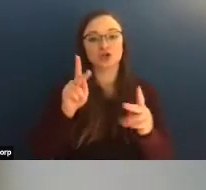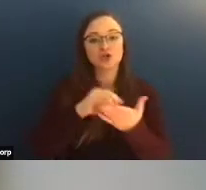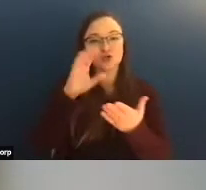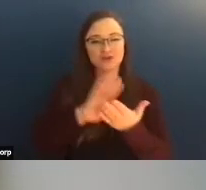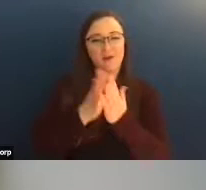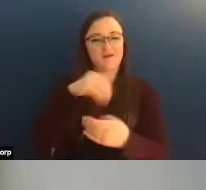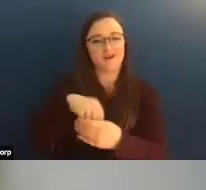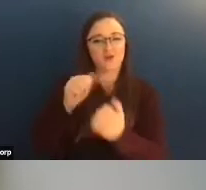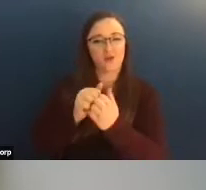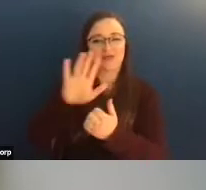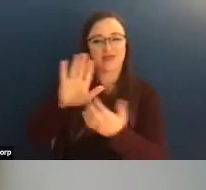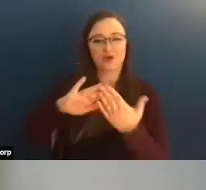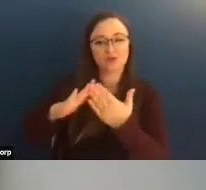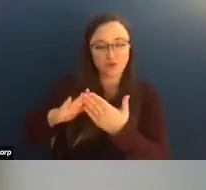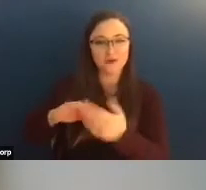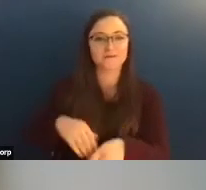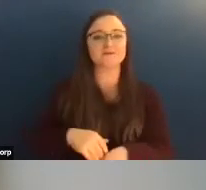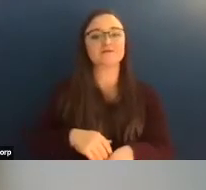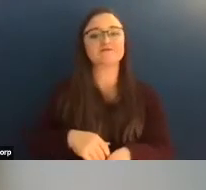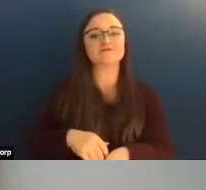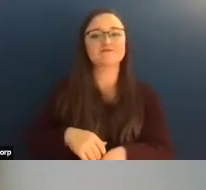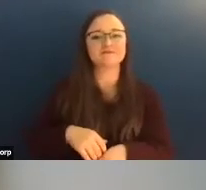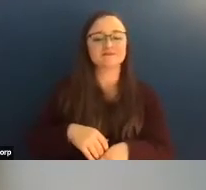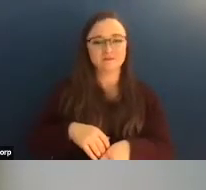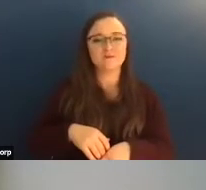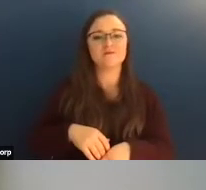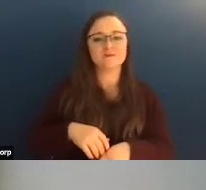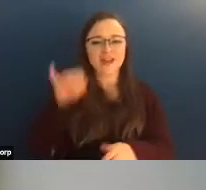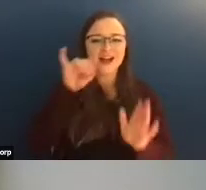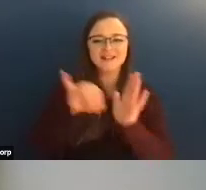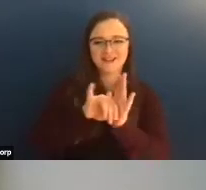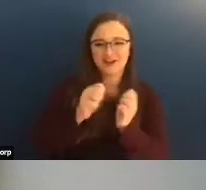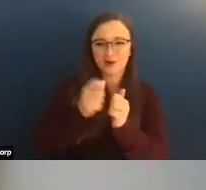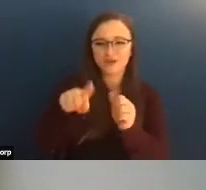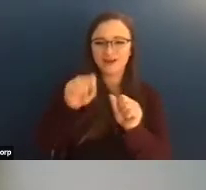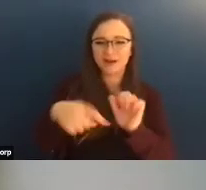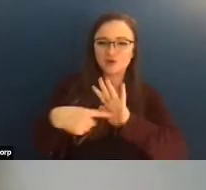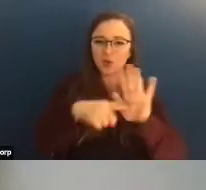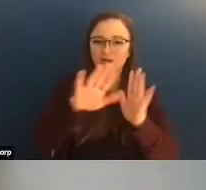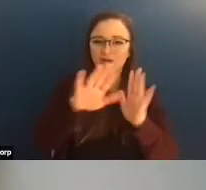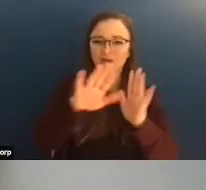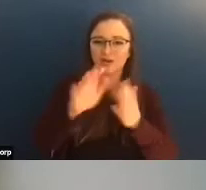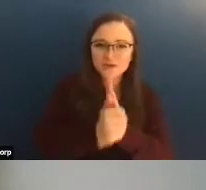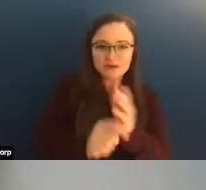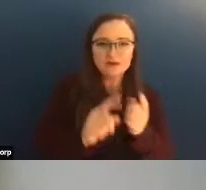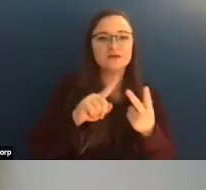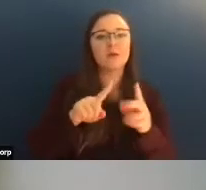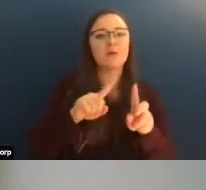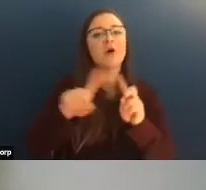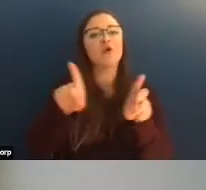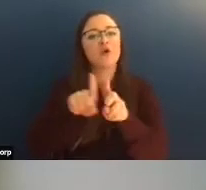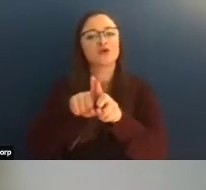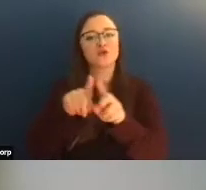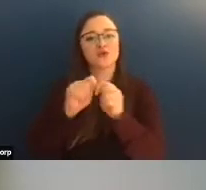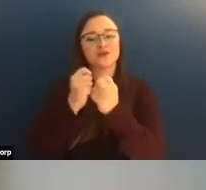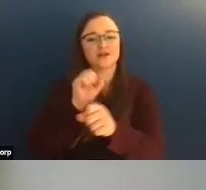and identify mechanisms that they can display their leadership skills as well as teamwork skills. And so that